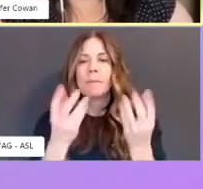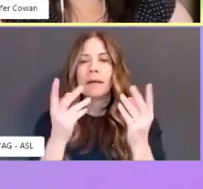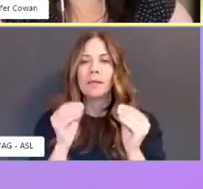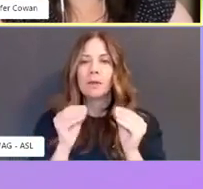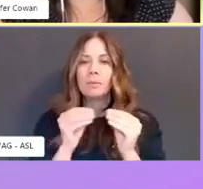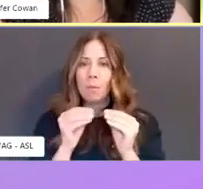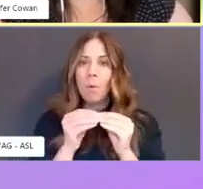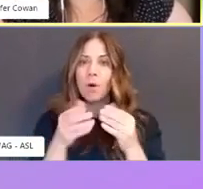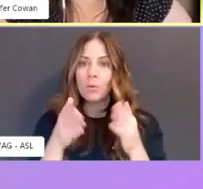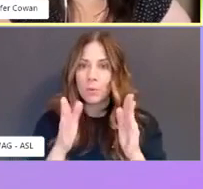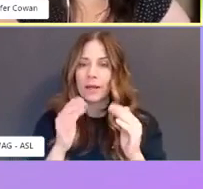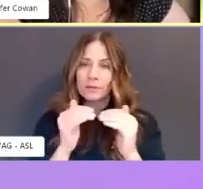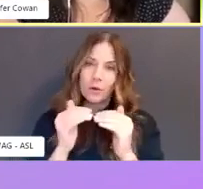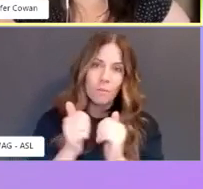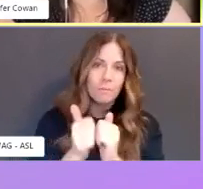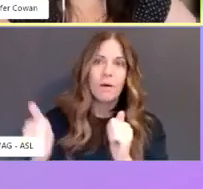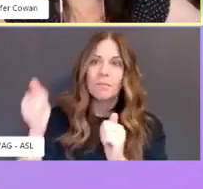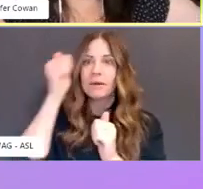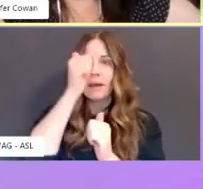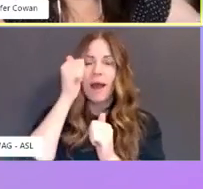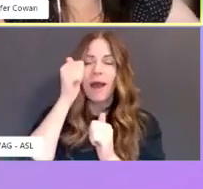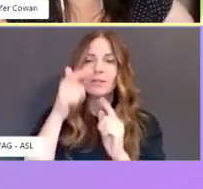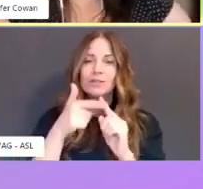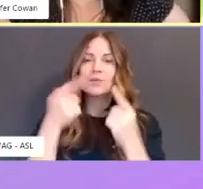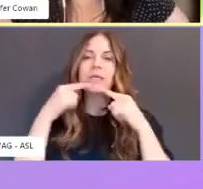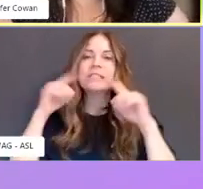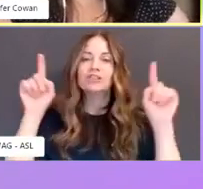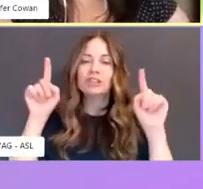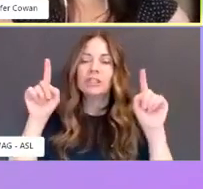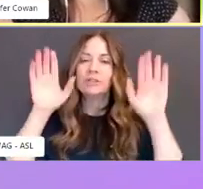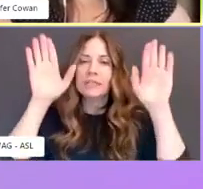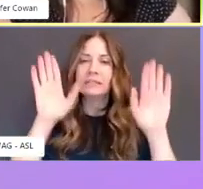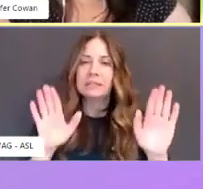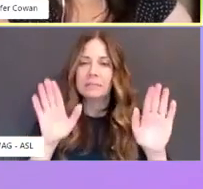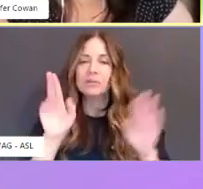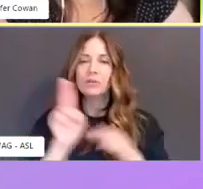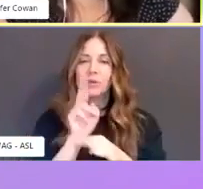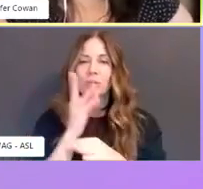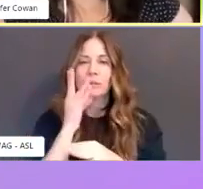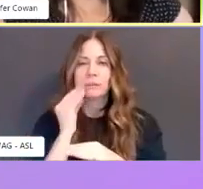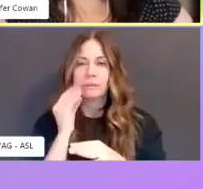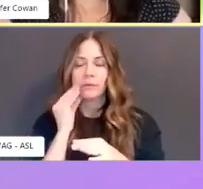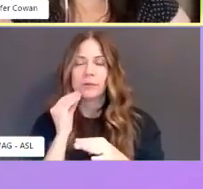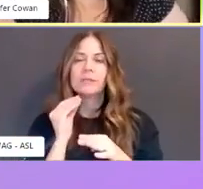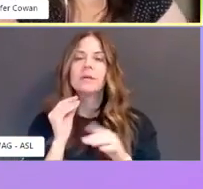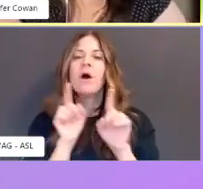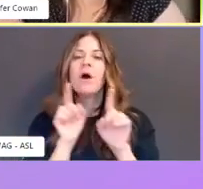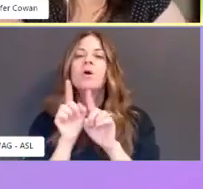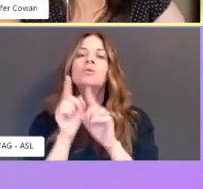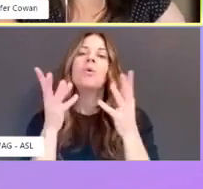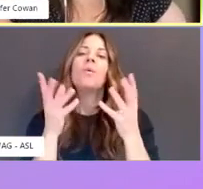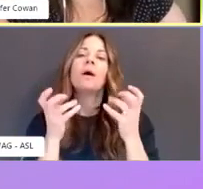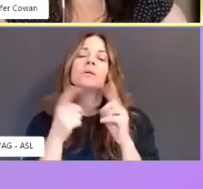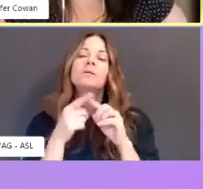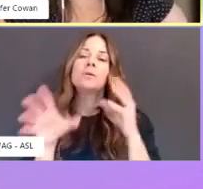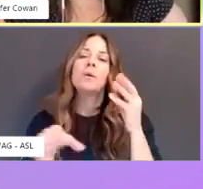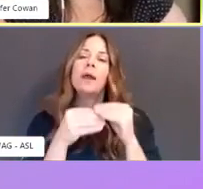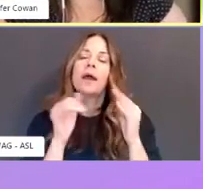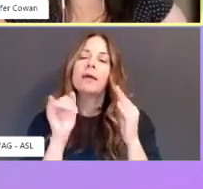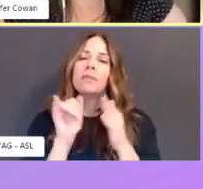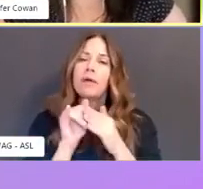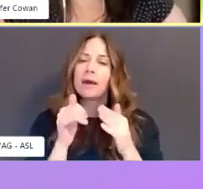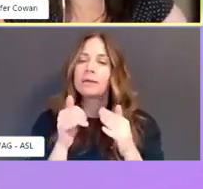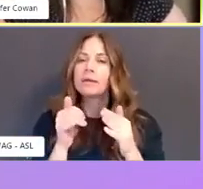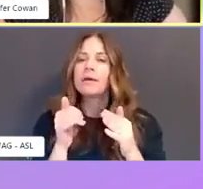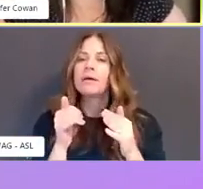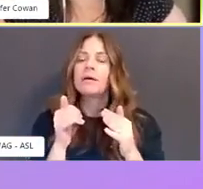above and beyond to help you achieve that exceptional user experience. I also want to just add that the degree to which you